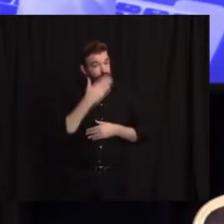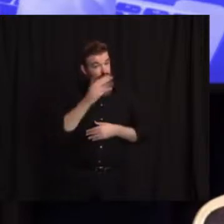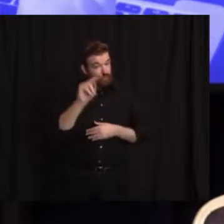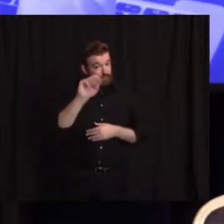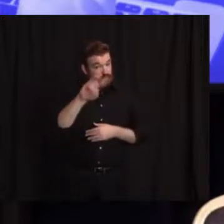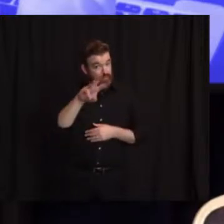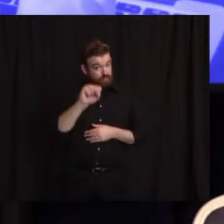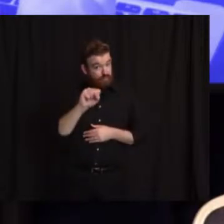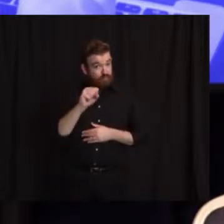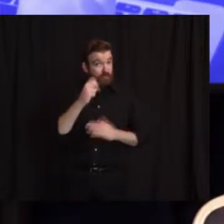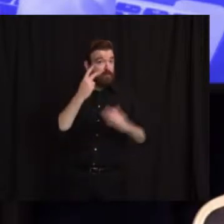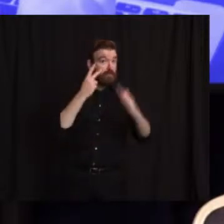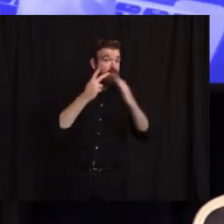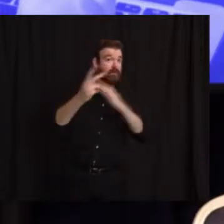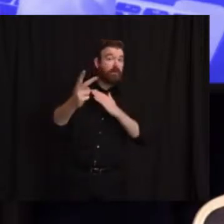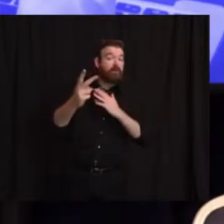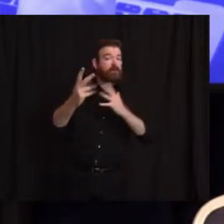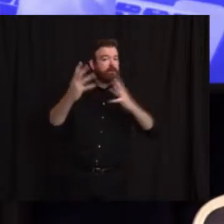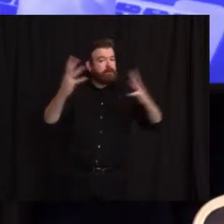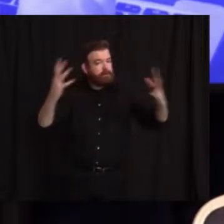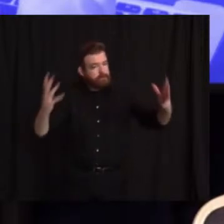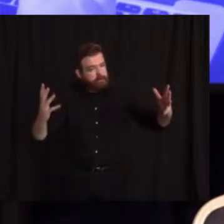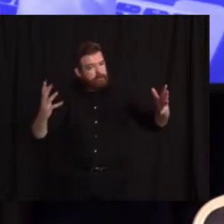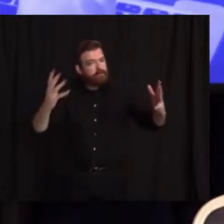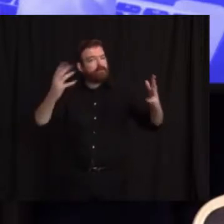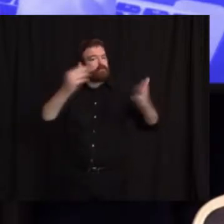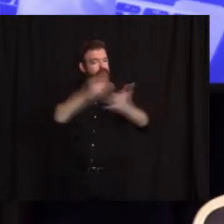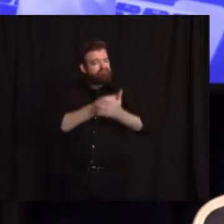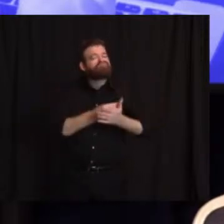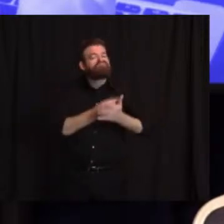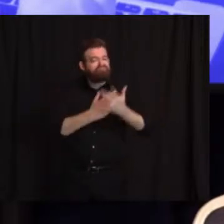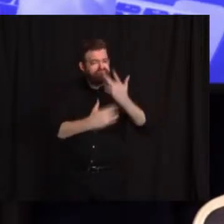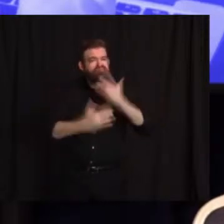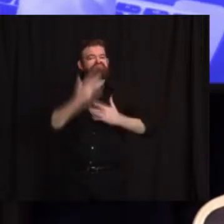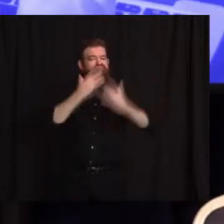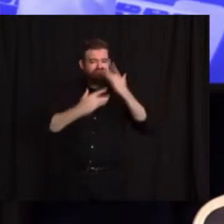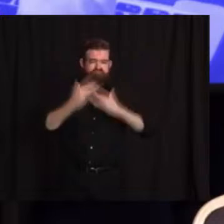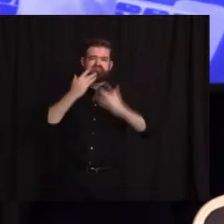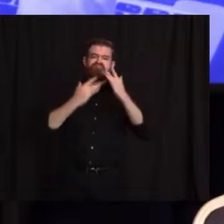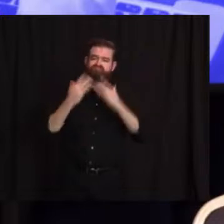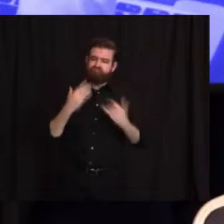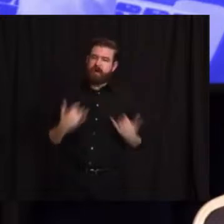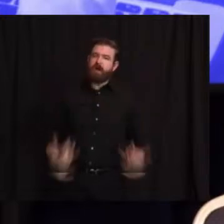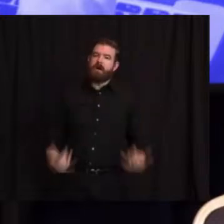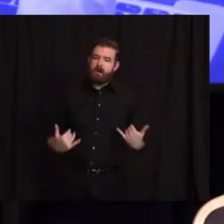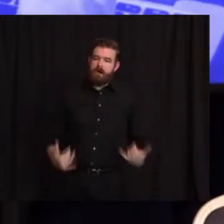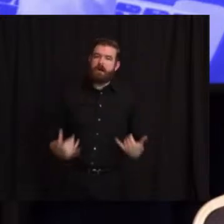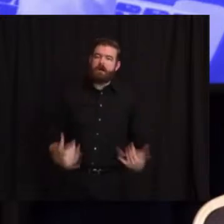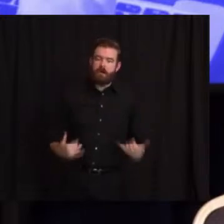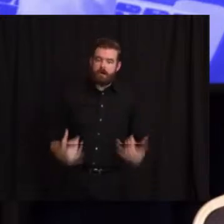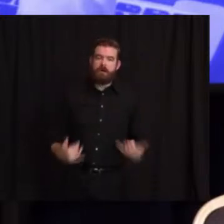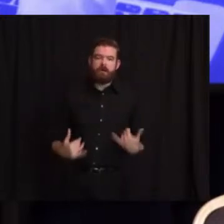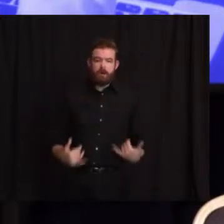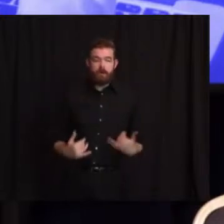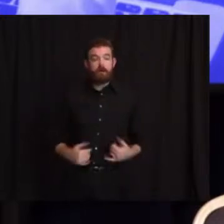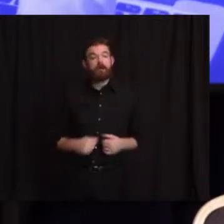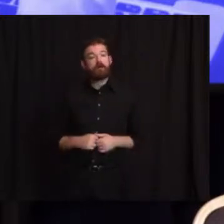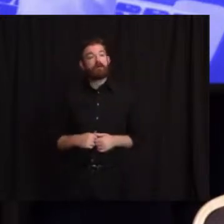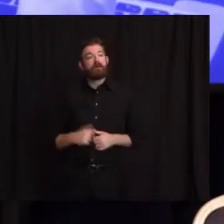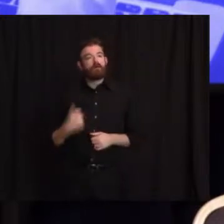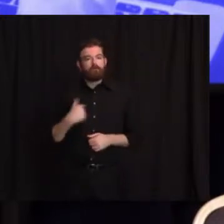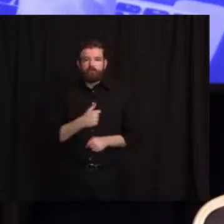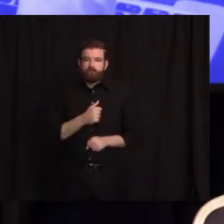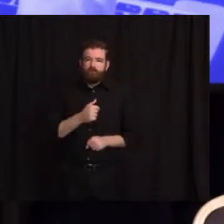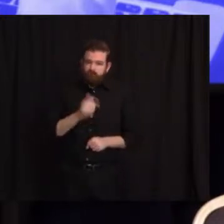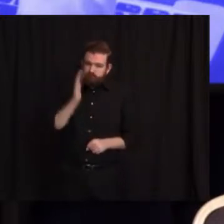unprecedented fiscal crisis right now. So we're going to work through it, and